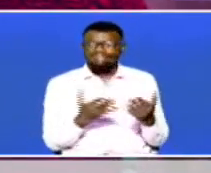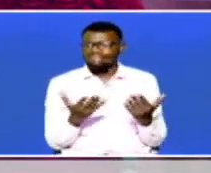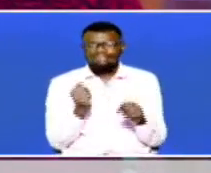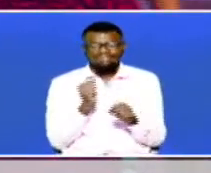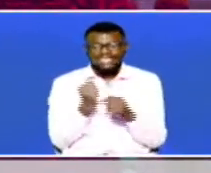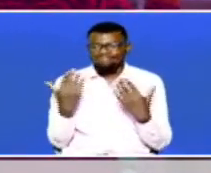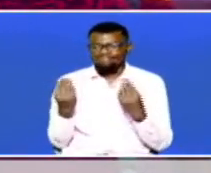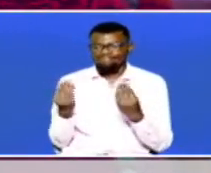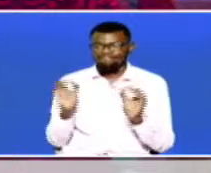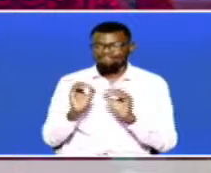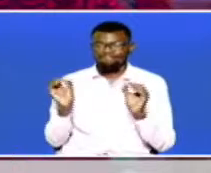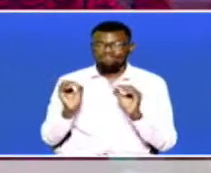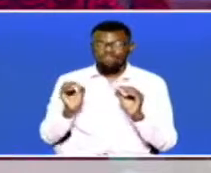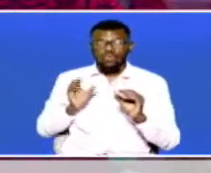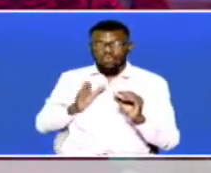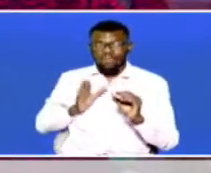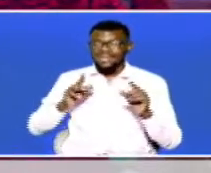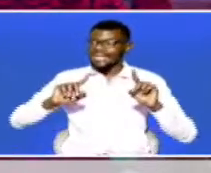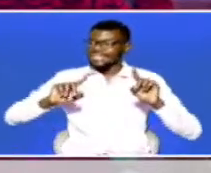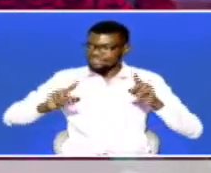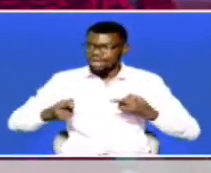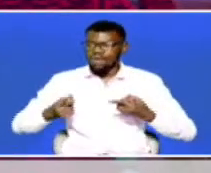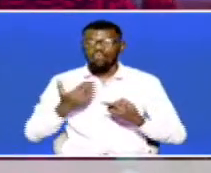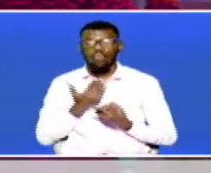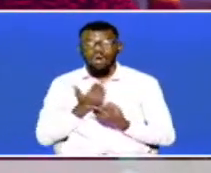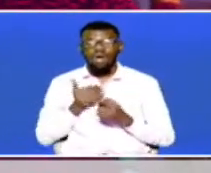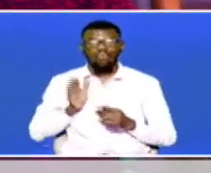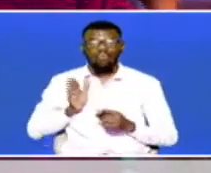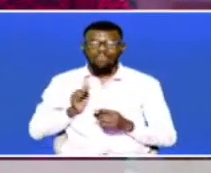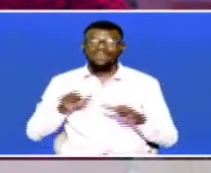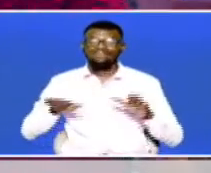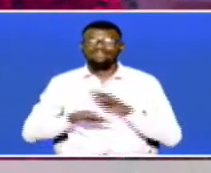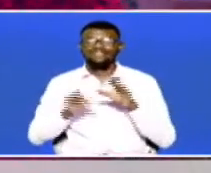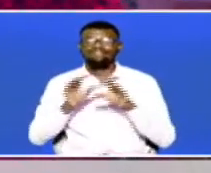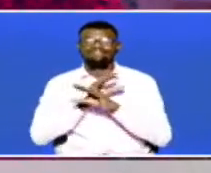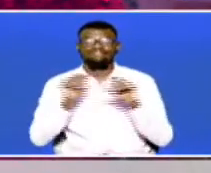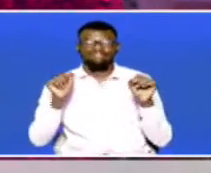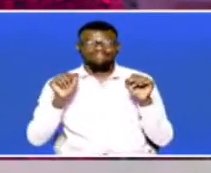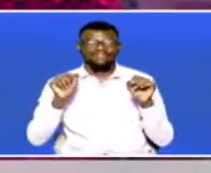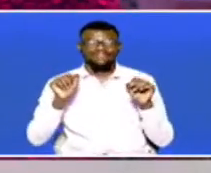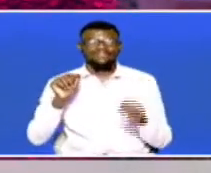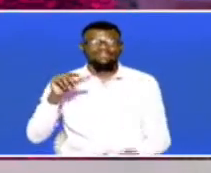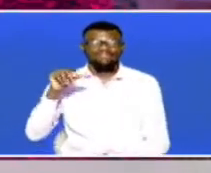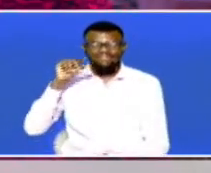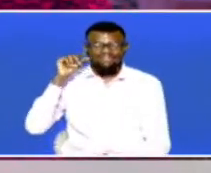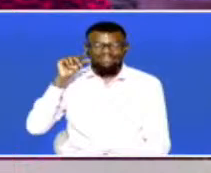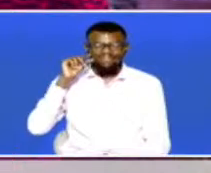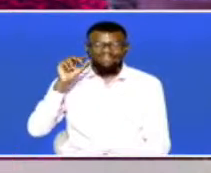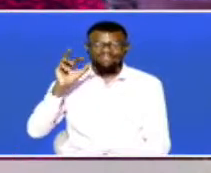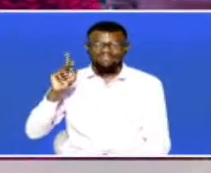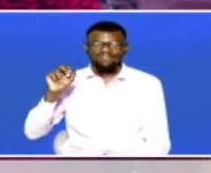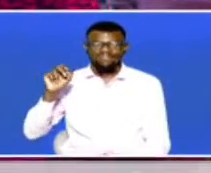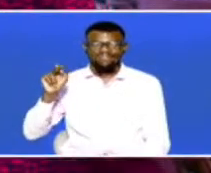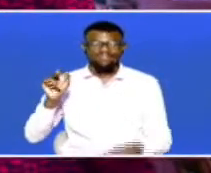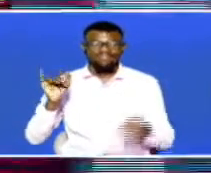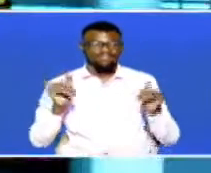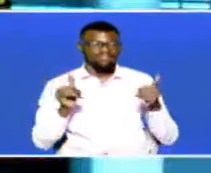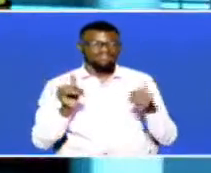the Azimio Women League are demanding for women to have the same slot. Grace Nganga, KTN News, Nairobi.